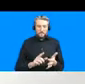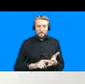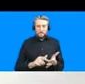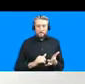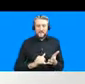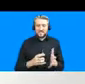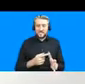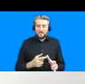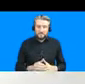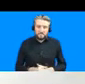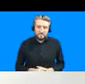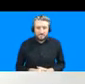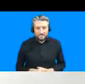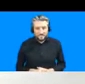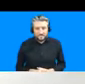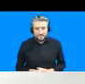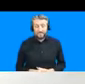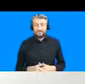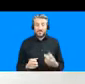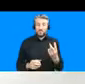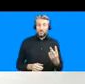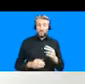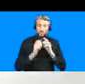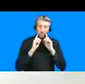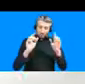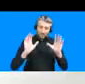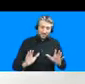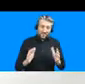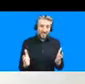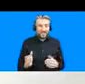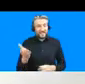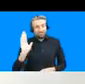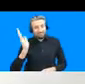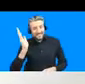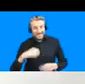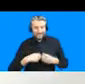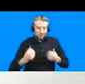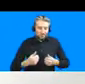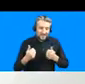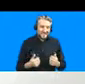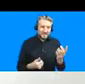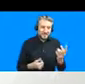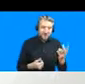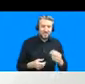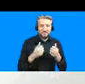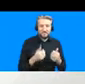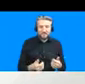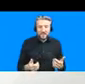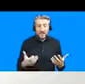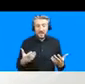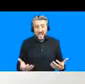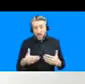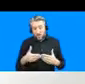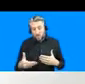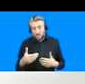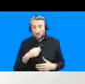one truly wonderful presentations from from noshin and and annie and i'll try and in the next few minutes uh